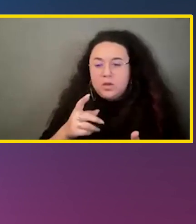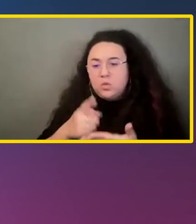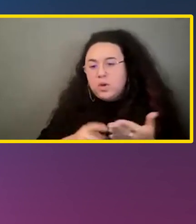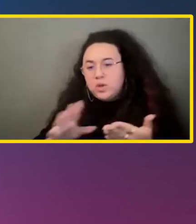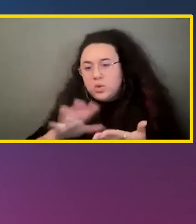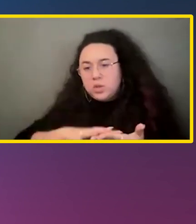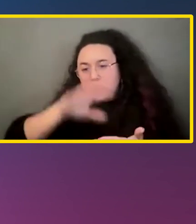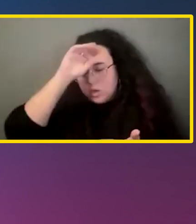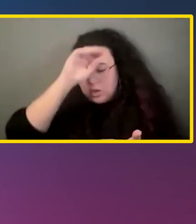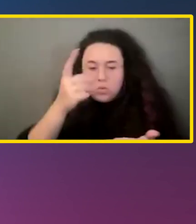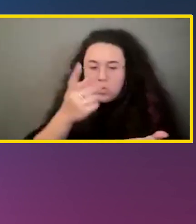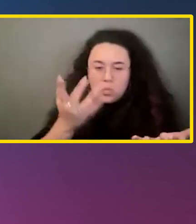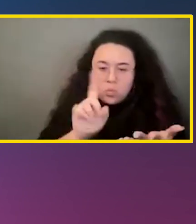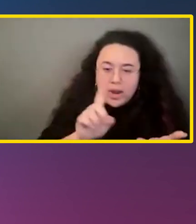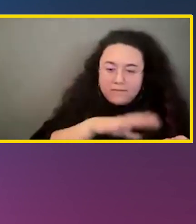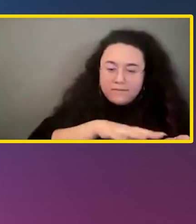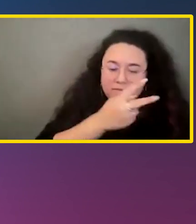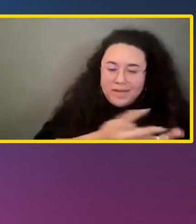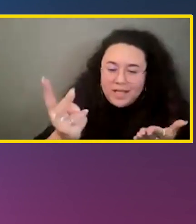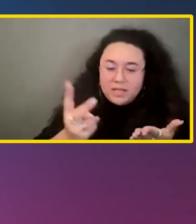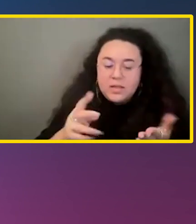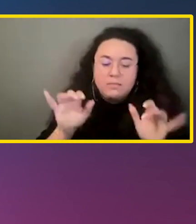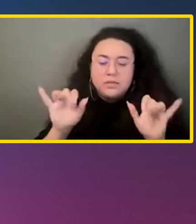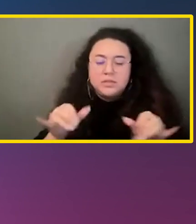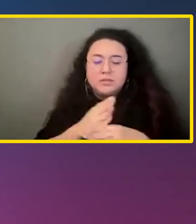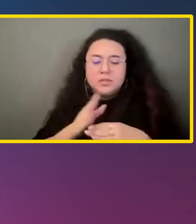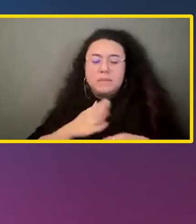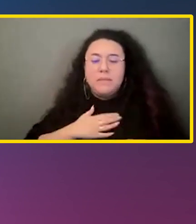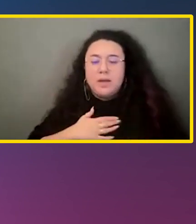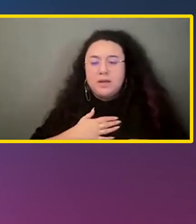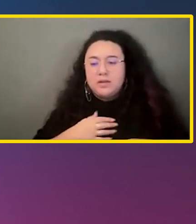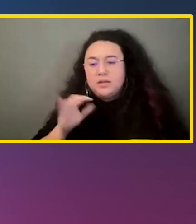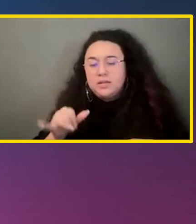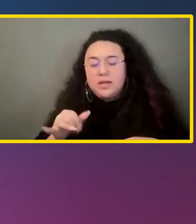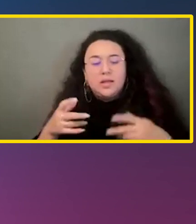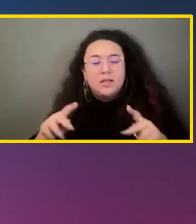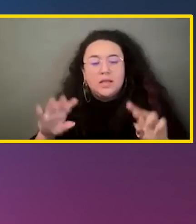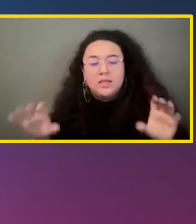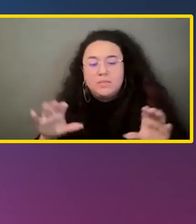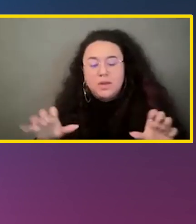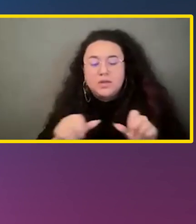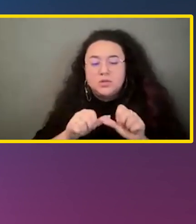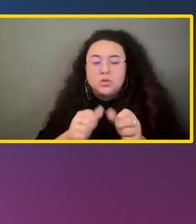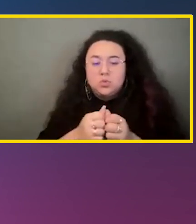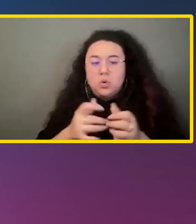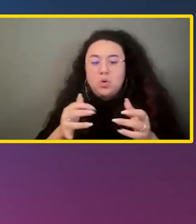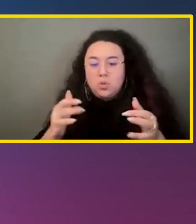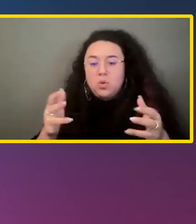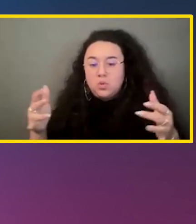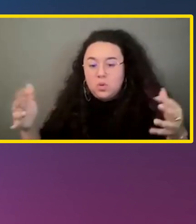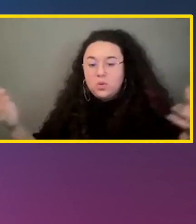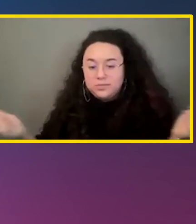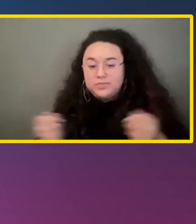your failings. I will also be sharing mine, and let the practice grow and grow and